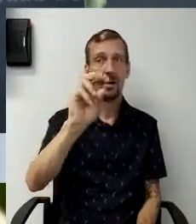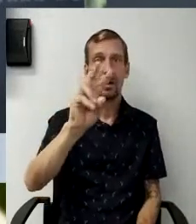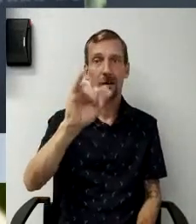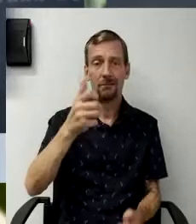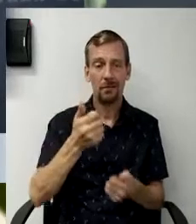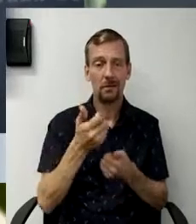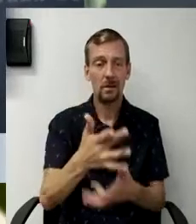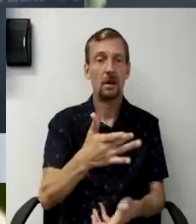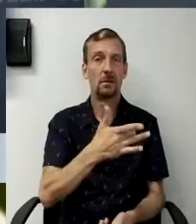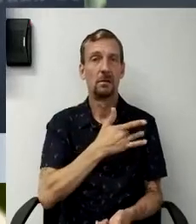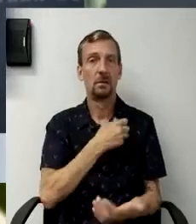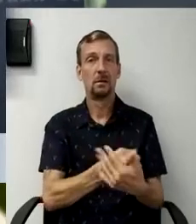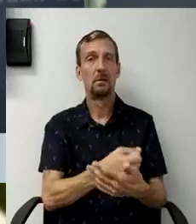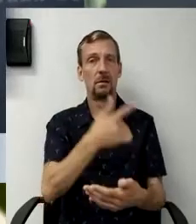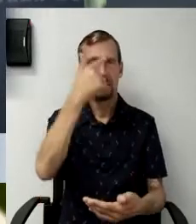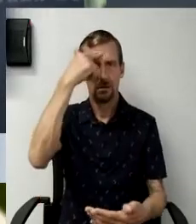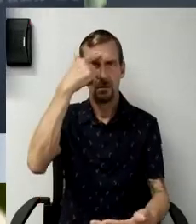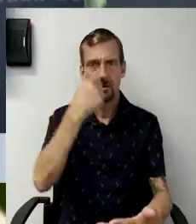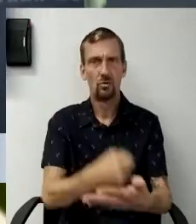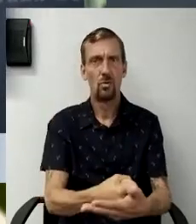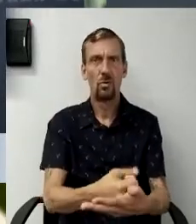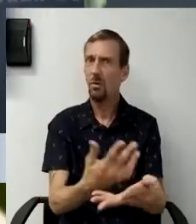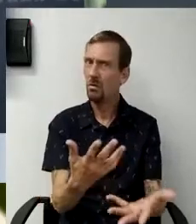it causes strokes.